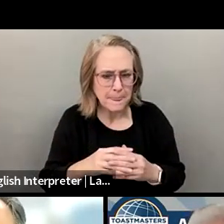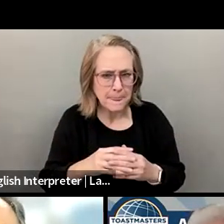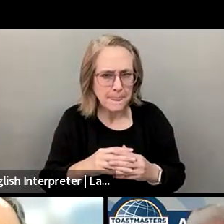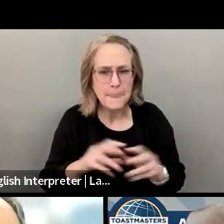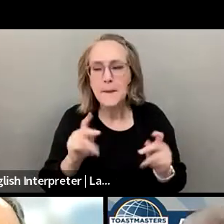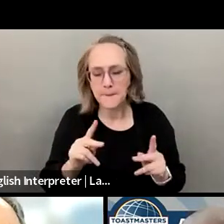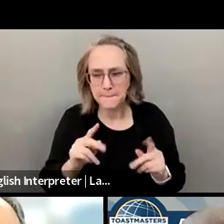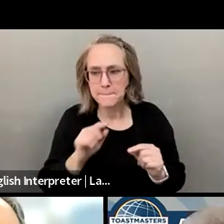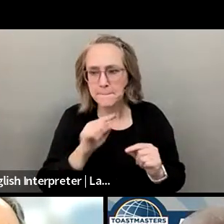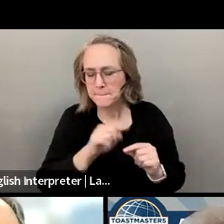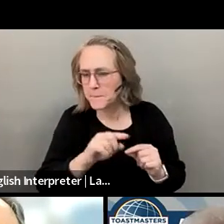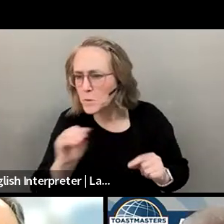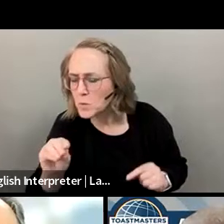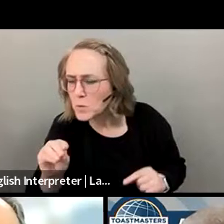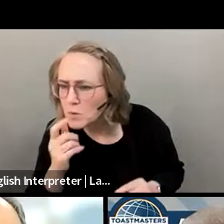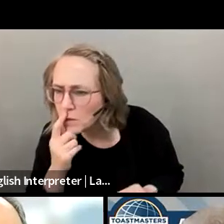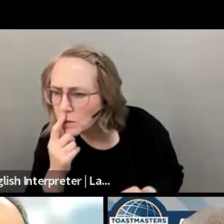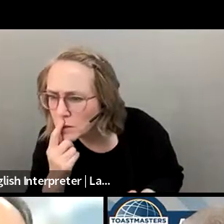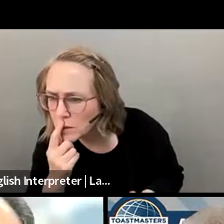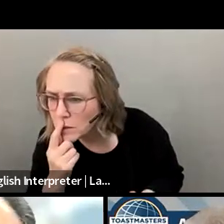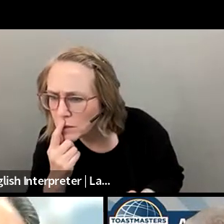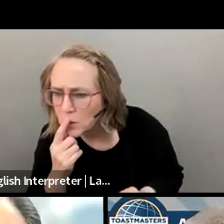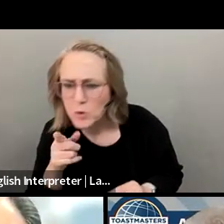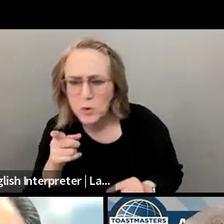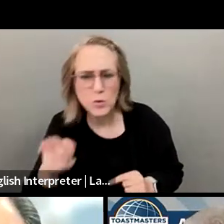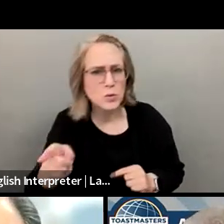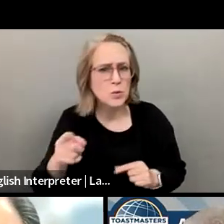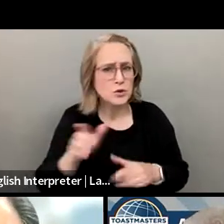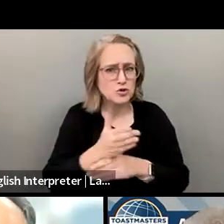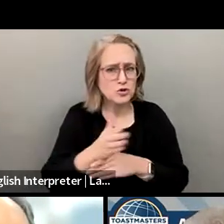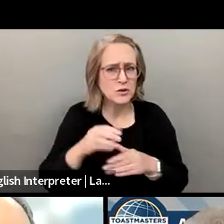okay, so you put in the